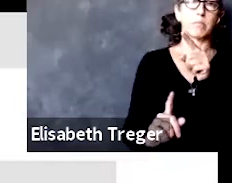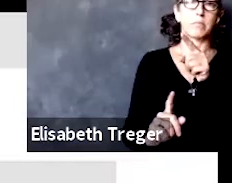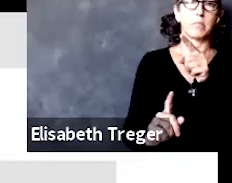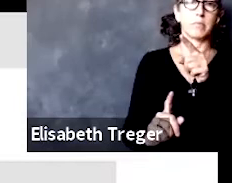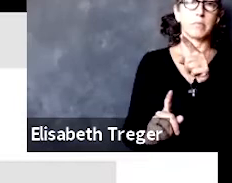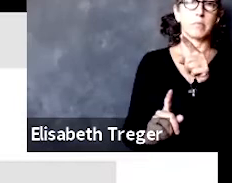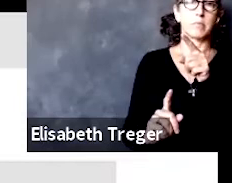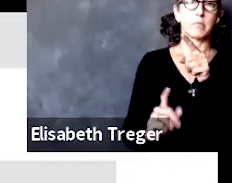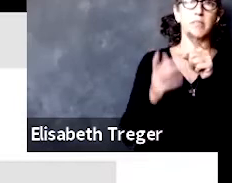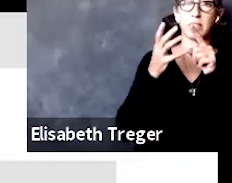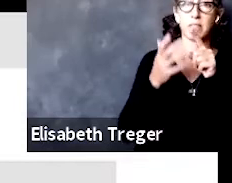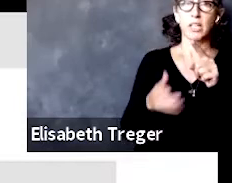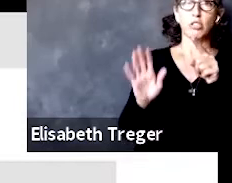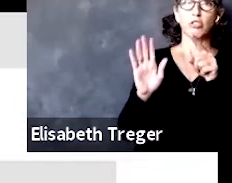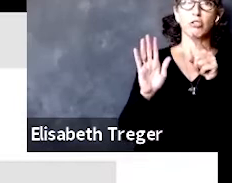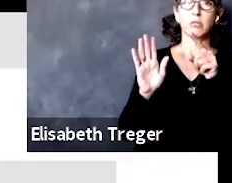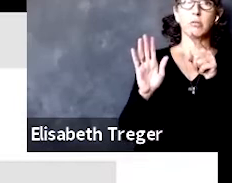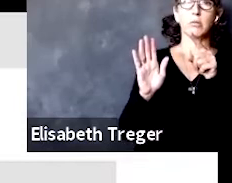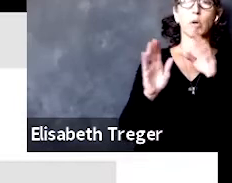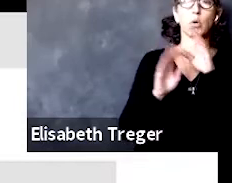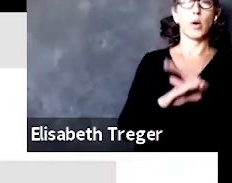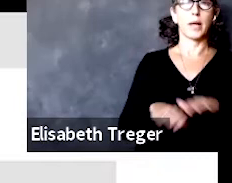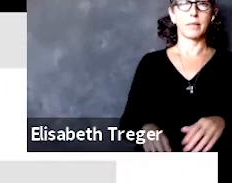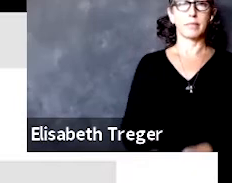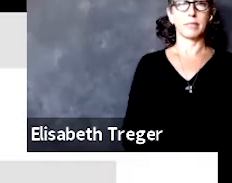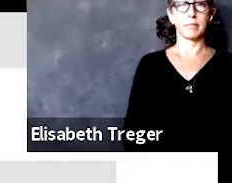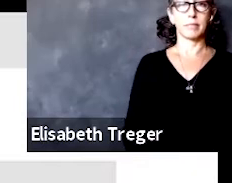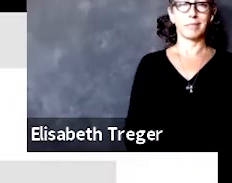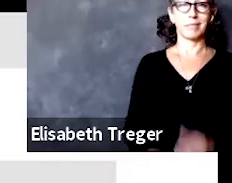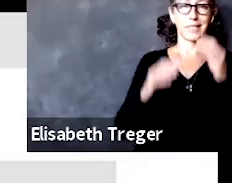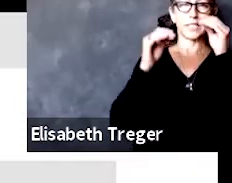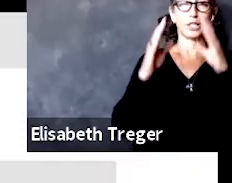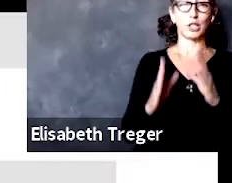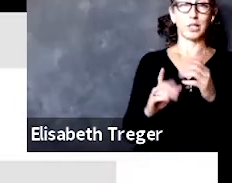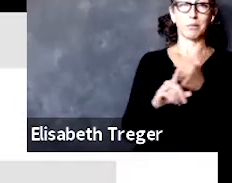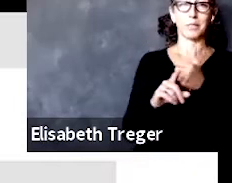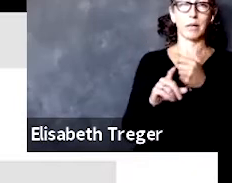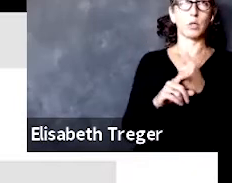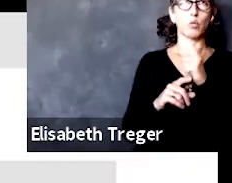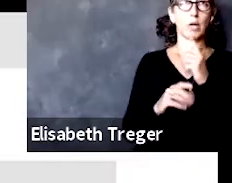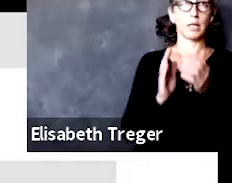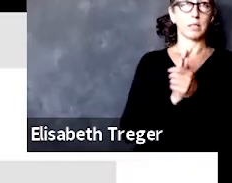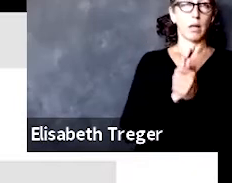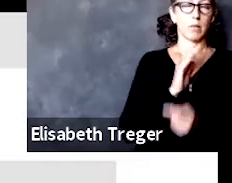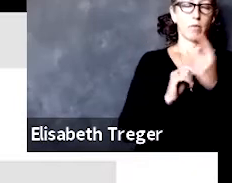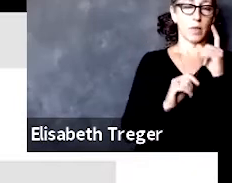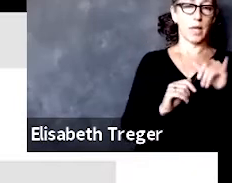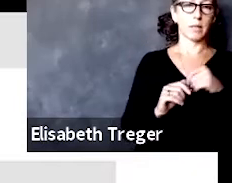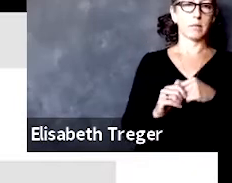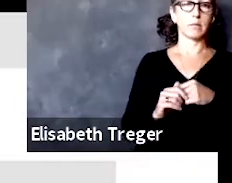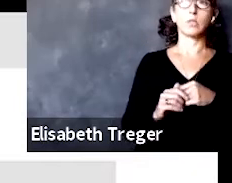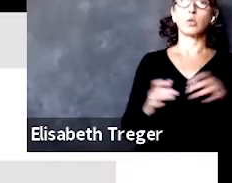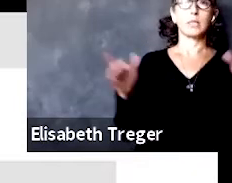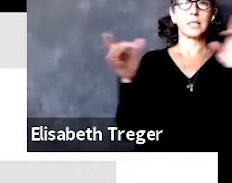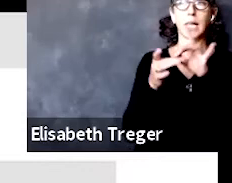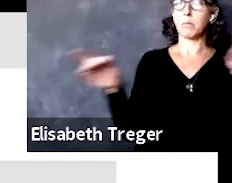that, be silent. Teachers are really good at this. You make a statement and you say, will you